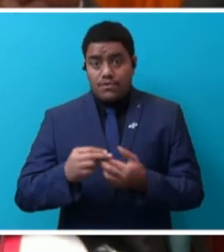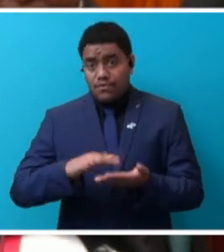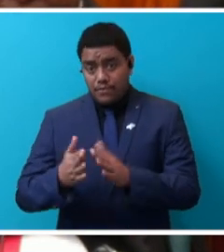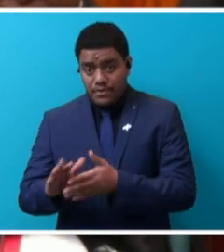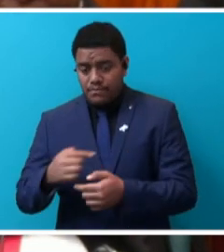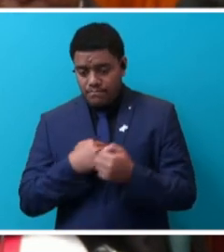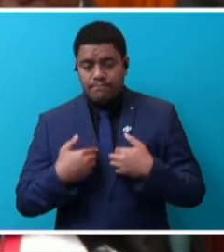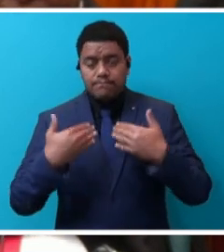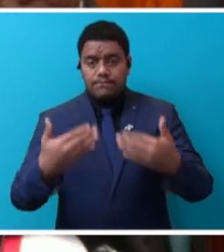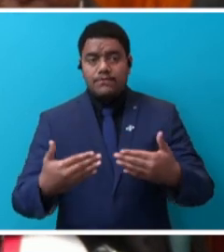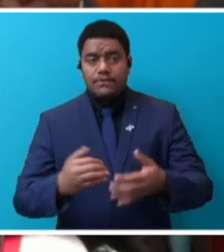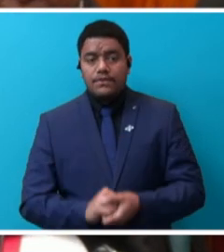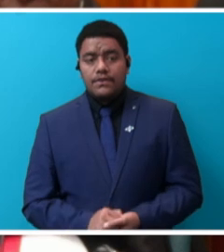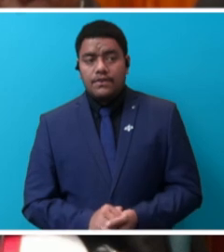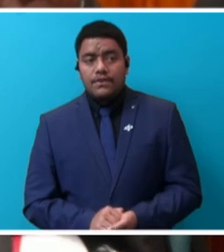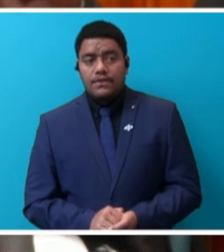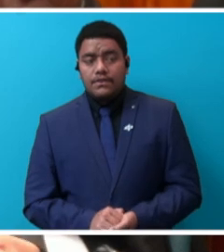forward in terms of